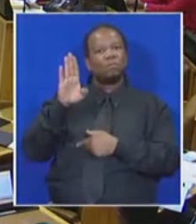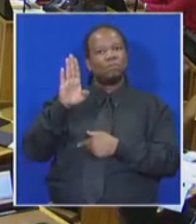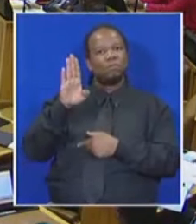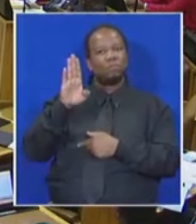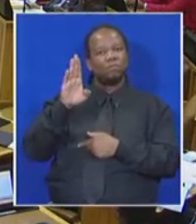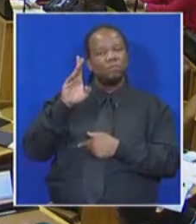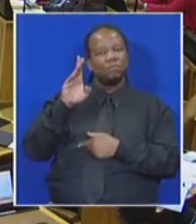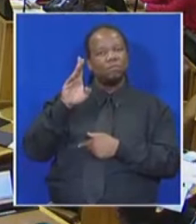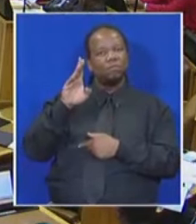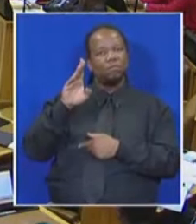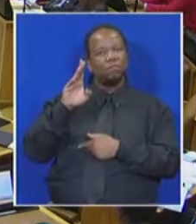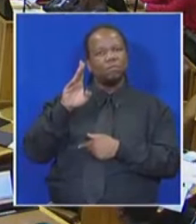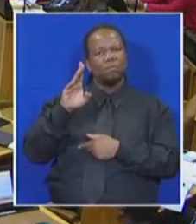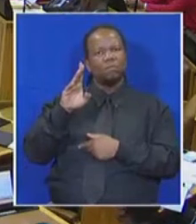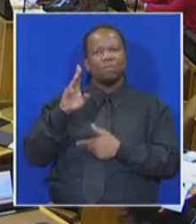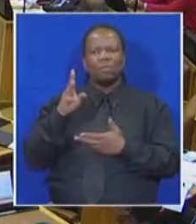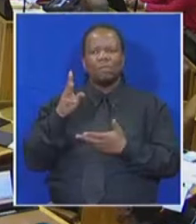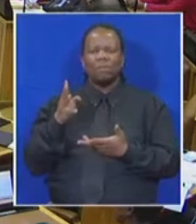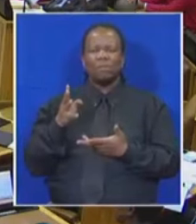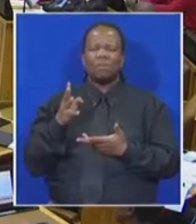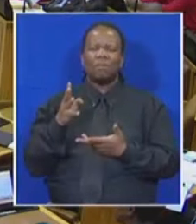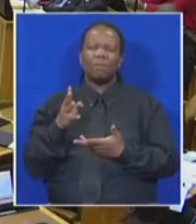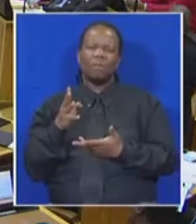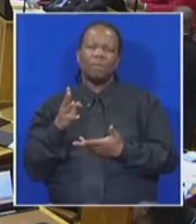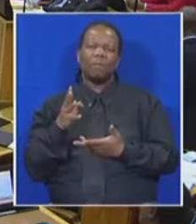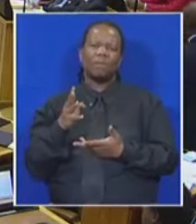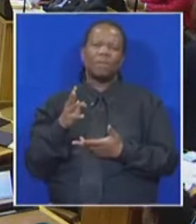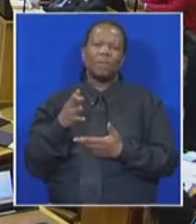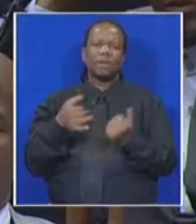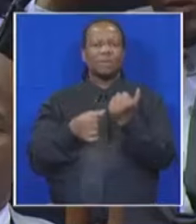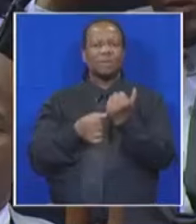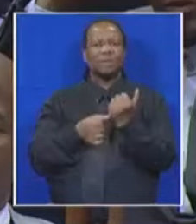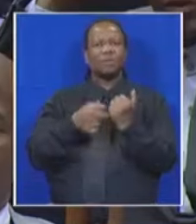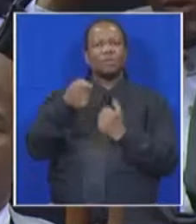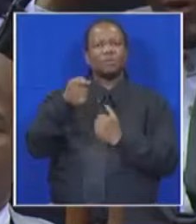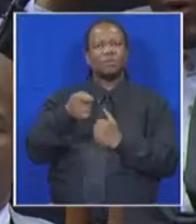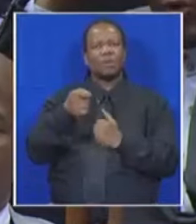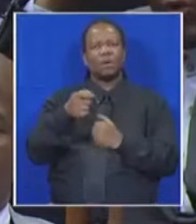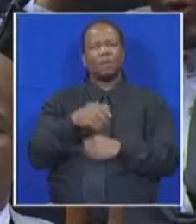When I made this proposal, Deputy Speaker,